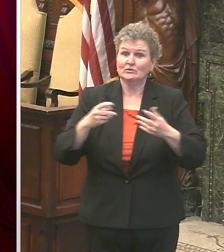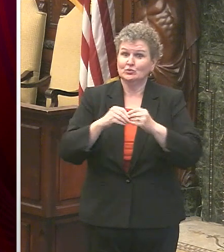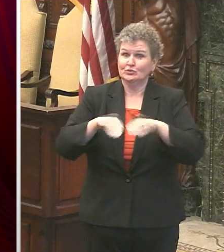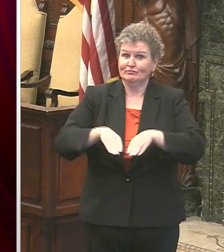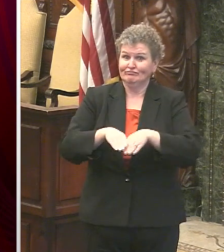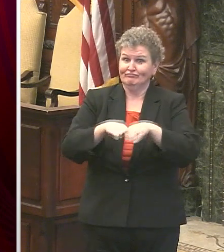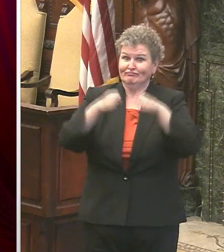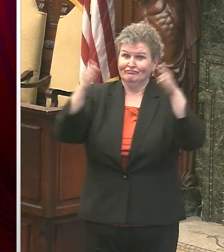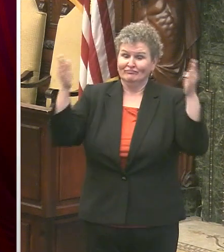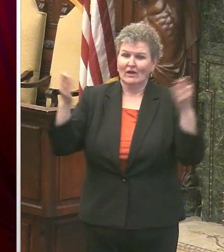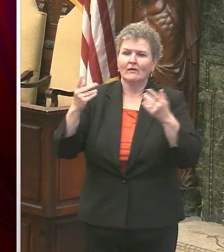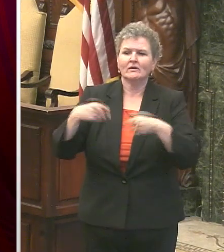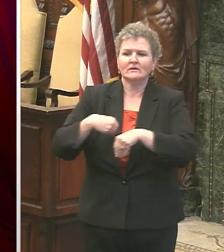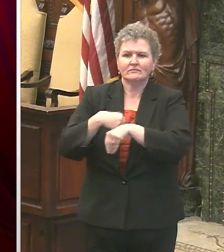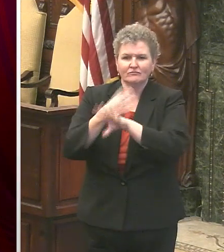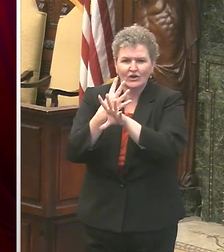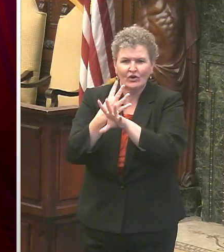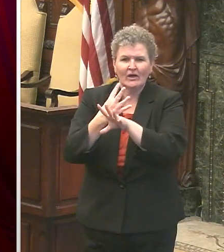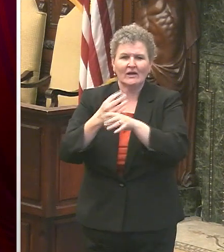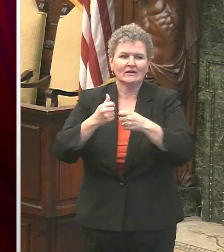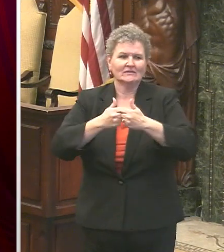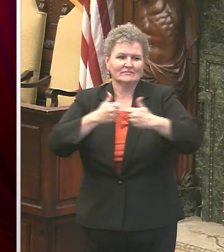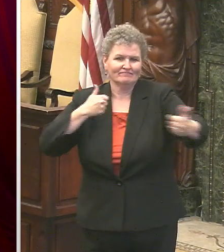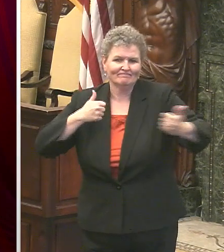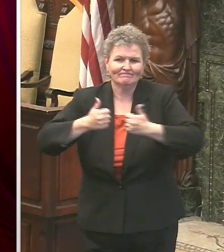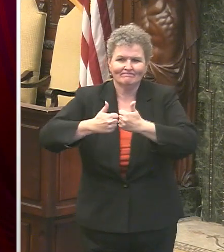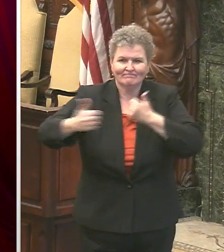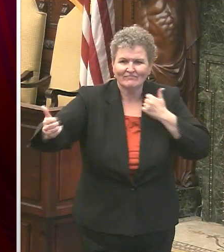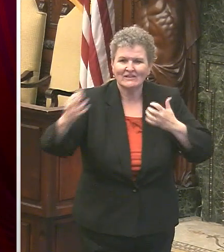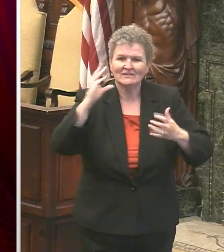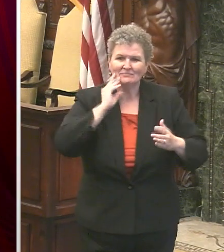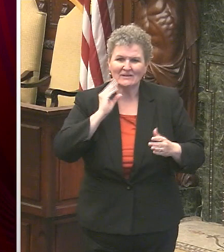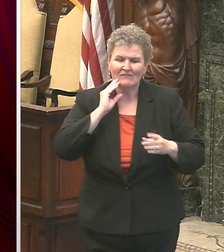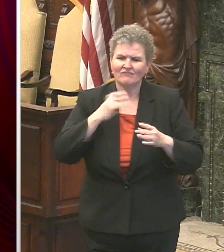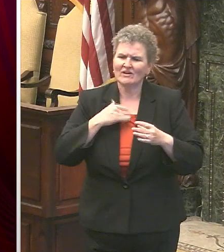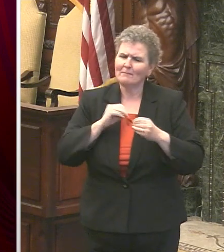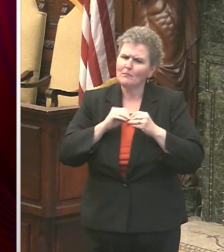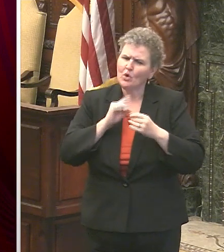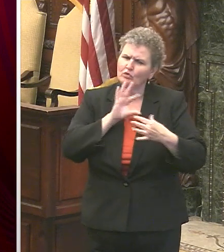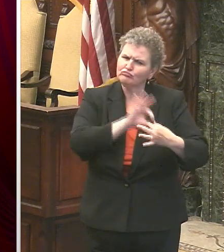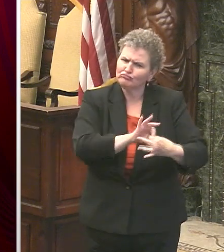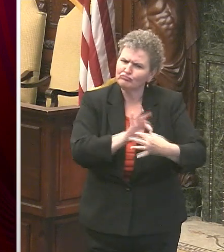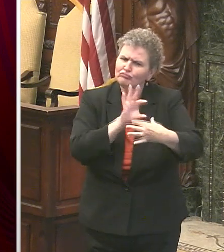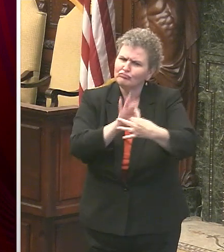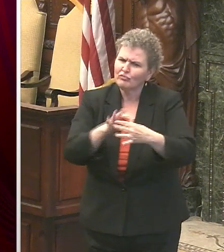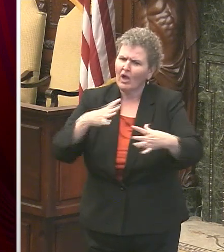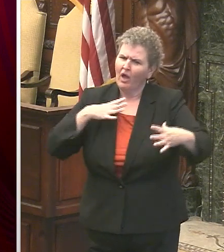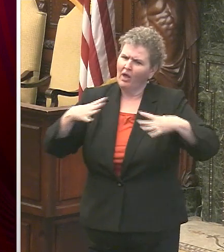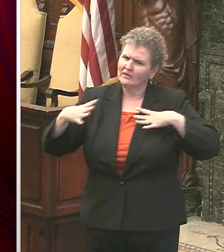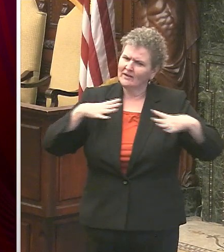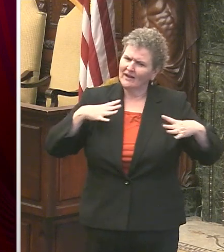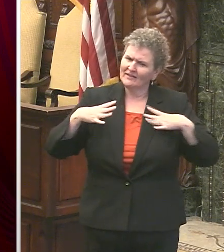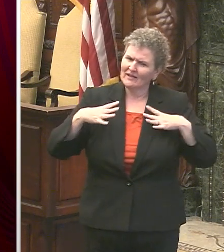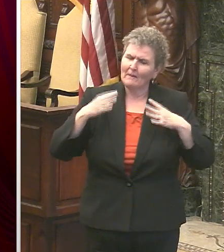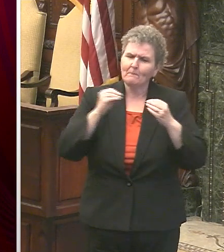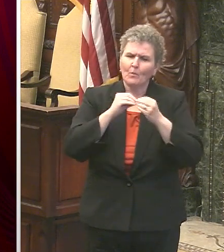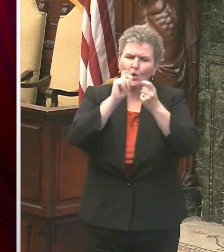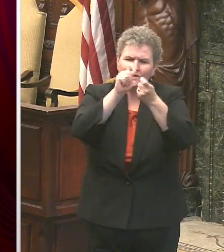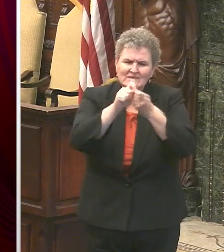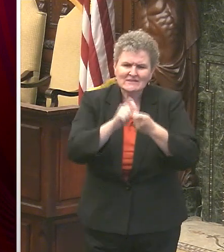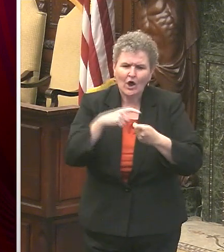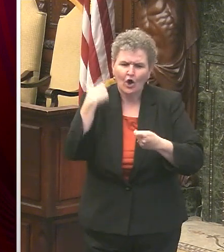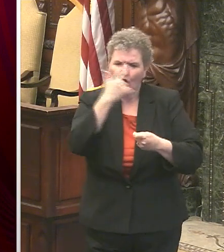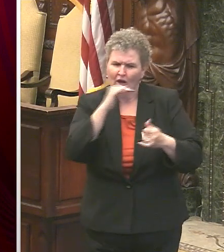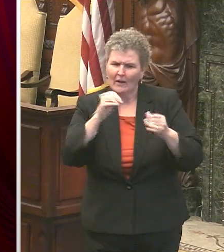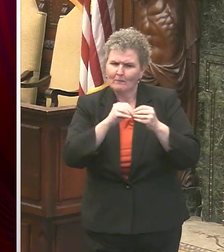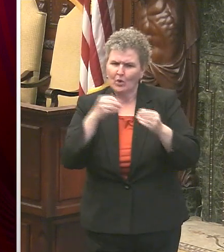experiences, while still capturing the togetherness the holidays bring. We look forward to sharing more details with you on how the holidays will look in Philadelphia this